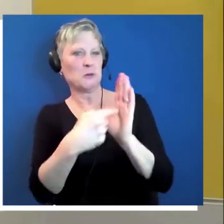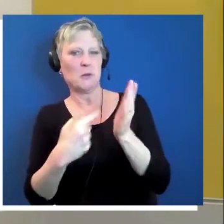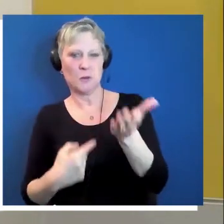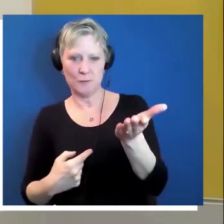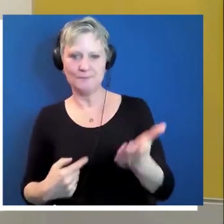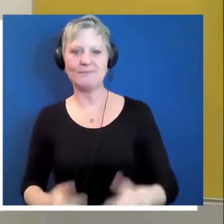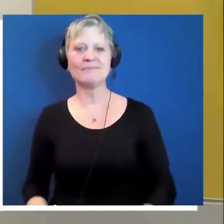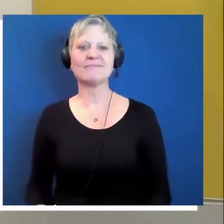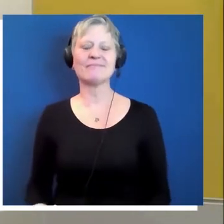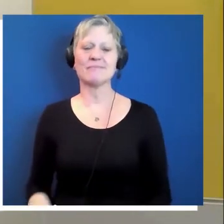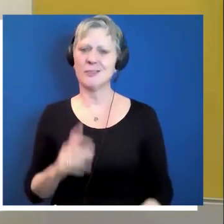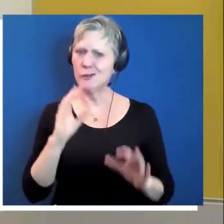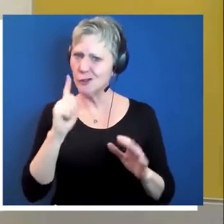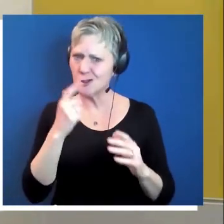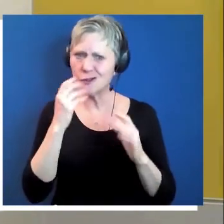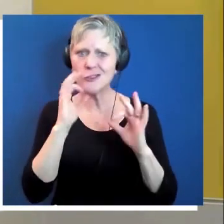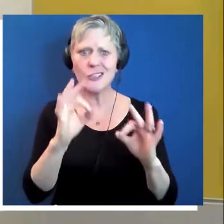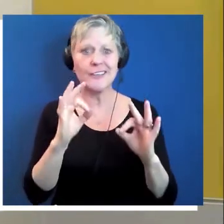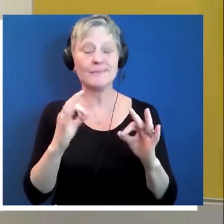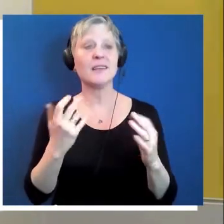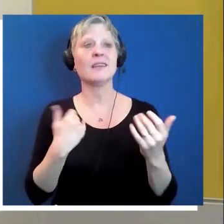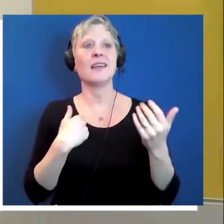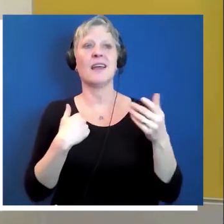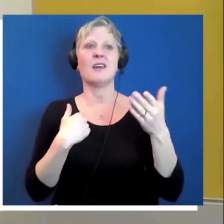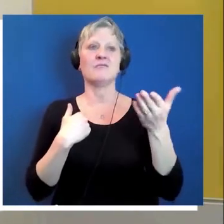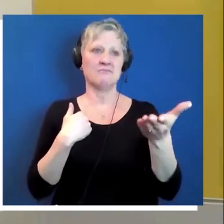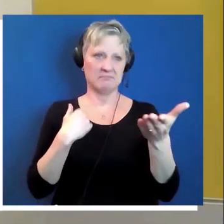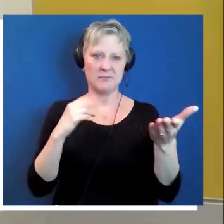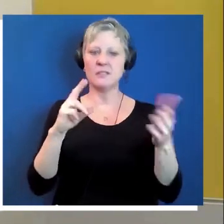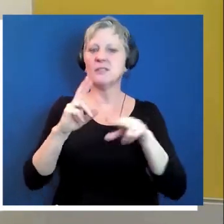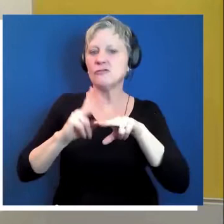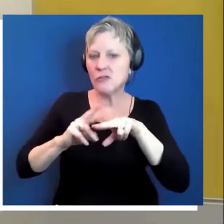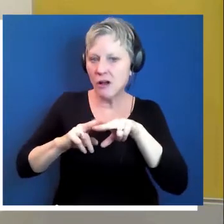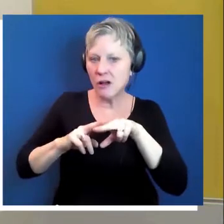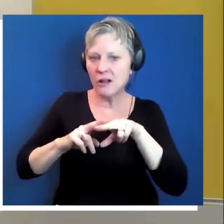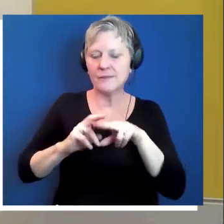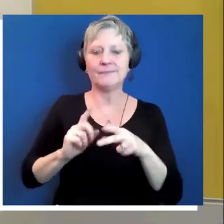That looks good. Then what I'm going to do here, again, a little bit of salt,